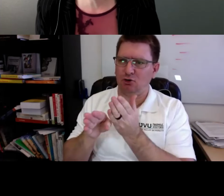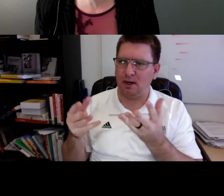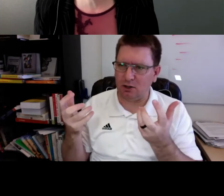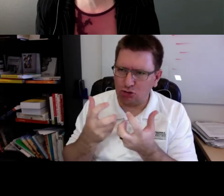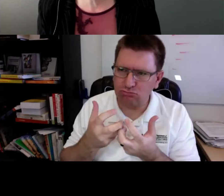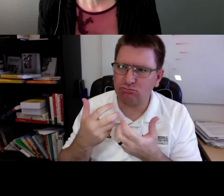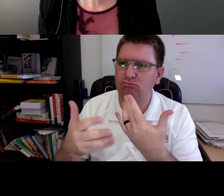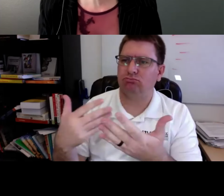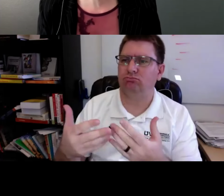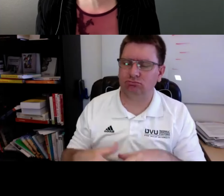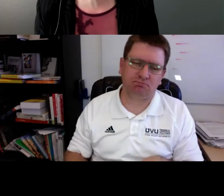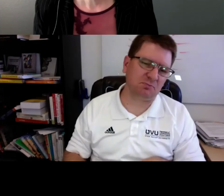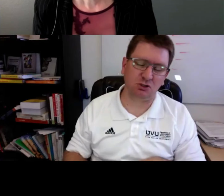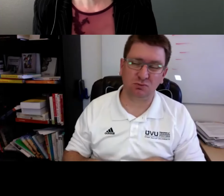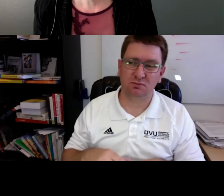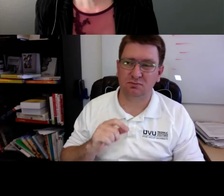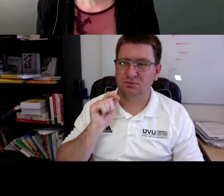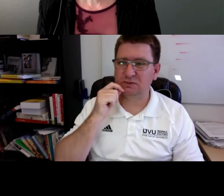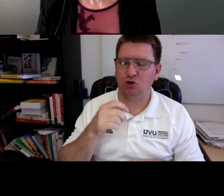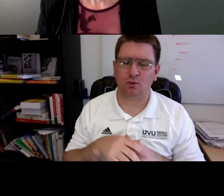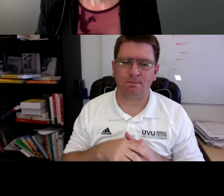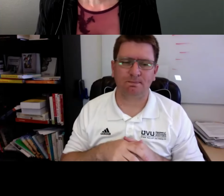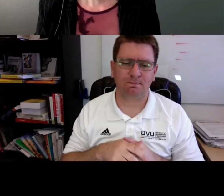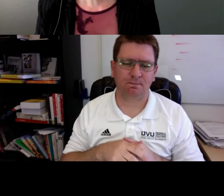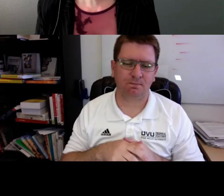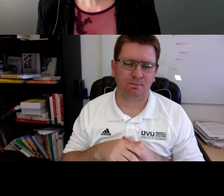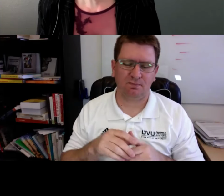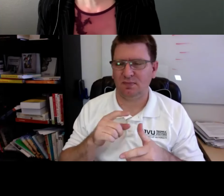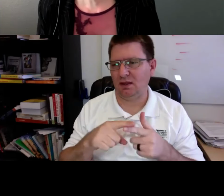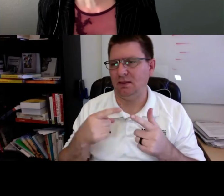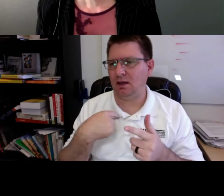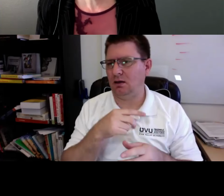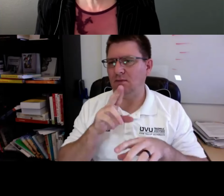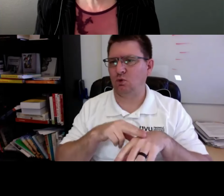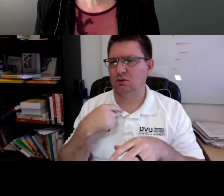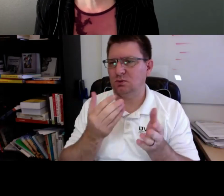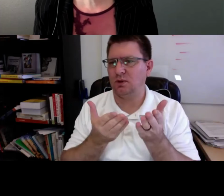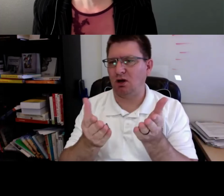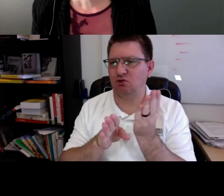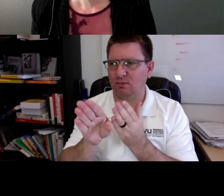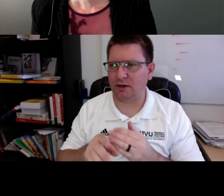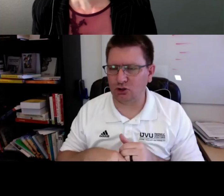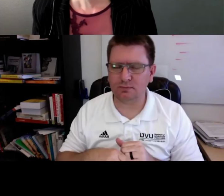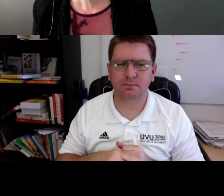deaf community. And so by using that integrated degree, they're able to do that. And of course,